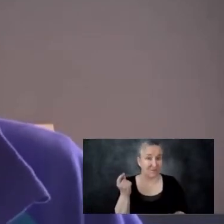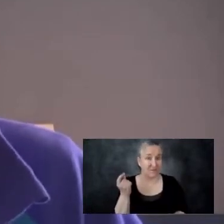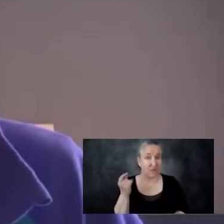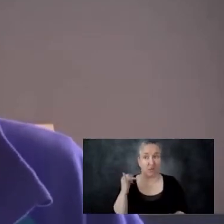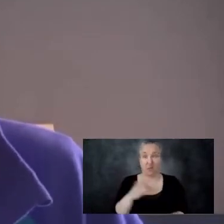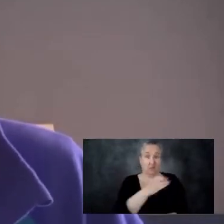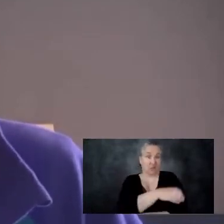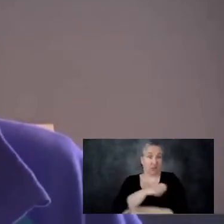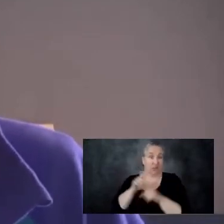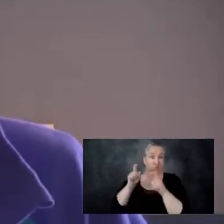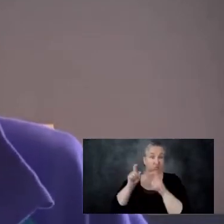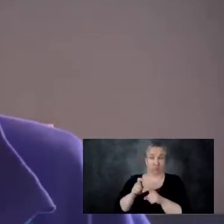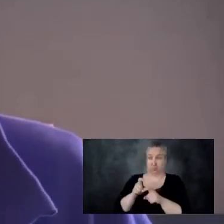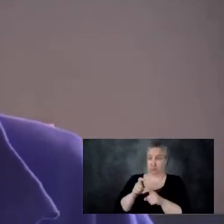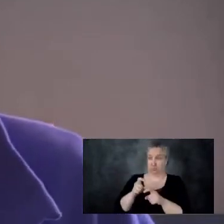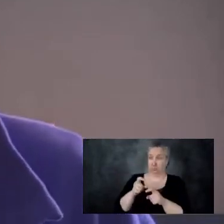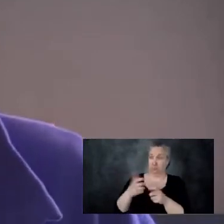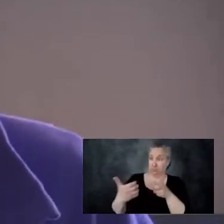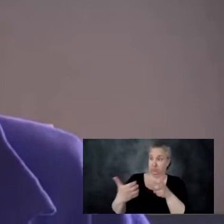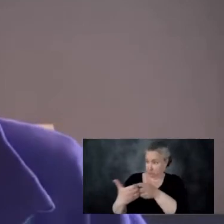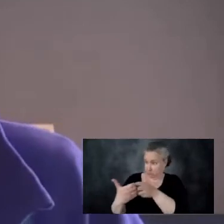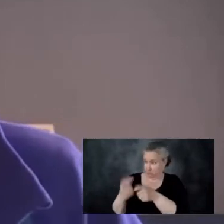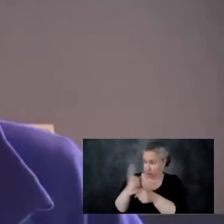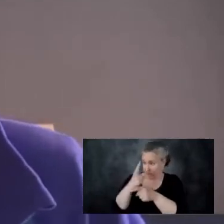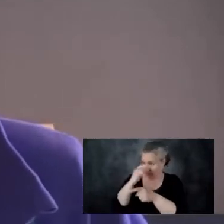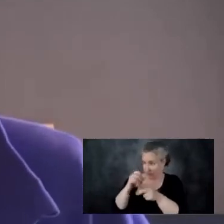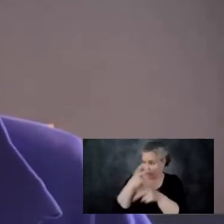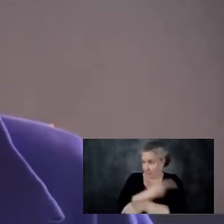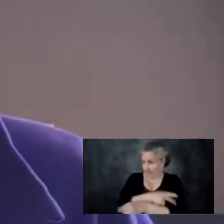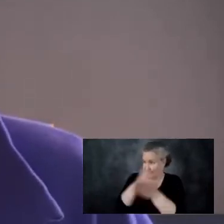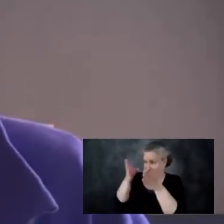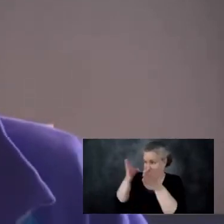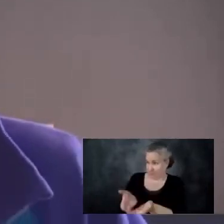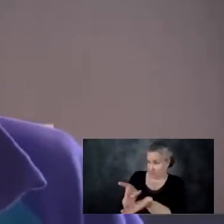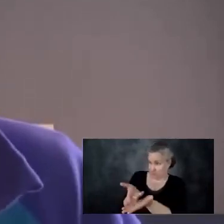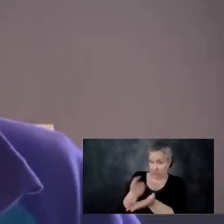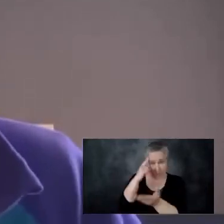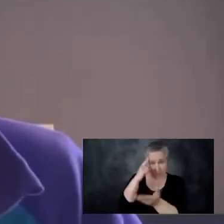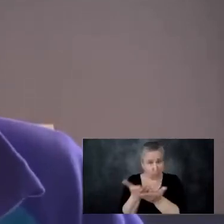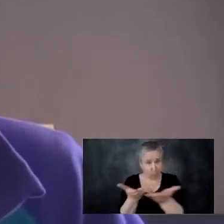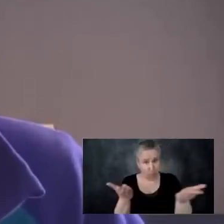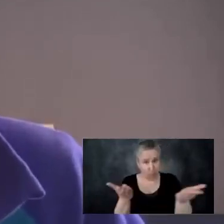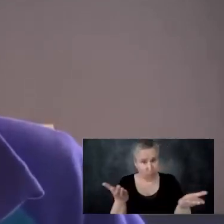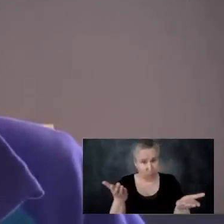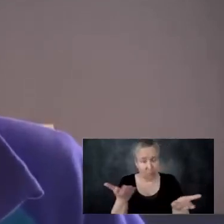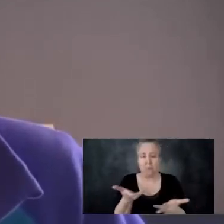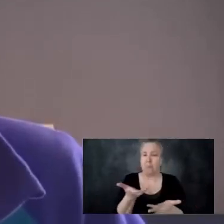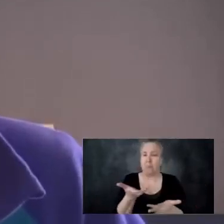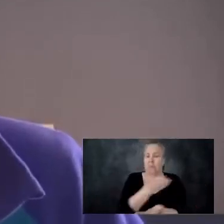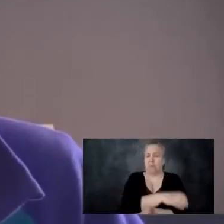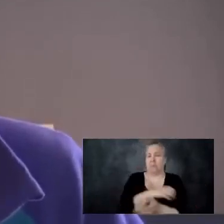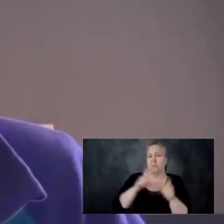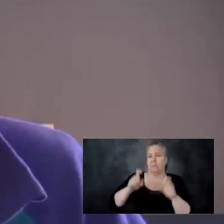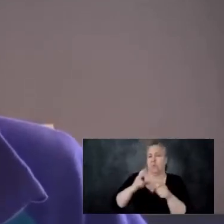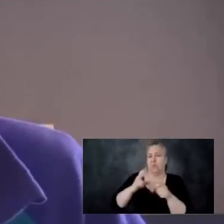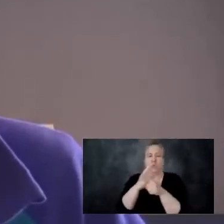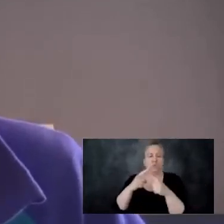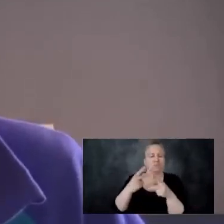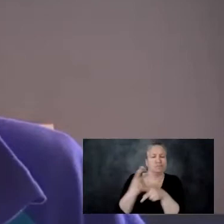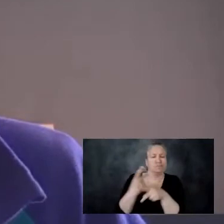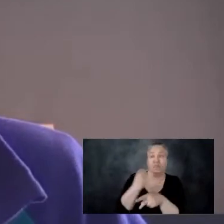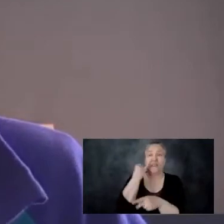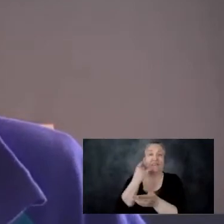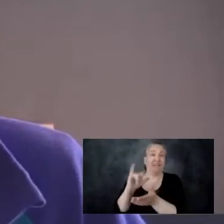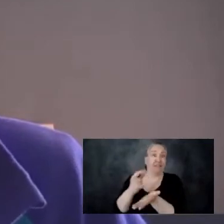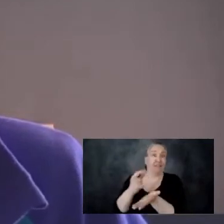the right thing for the patient that we have in front of us, for all of you? A clinical trial is used to determine whether therapy is